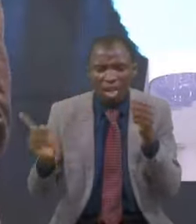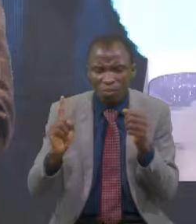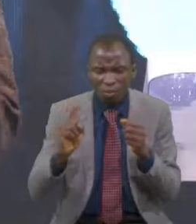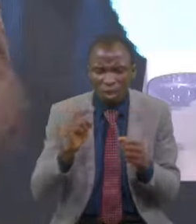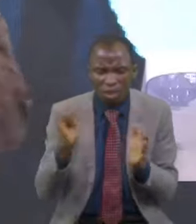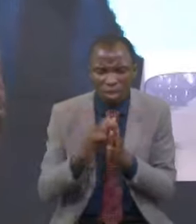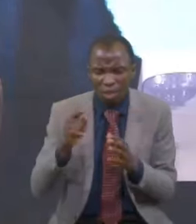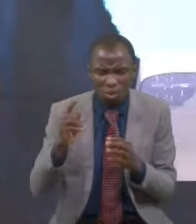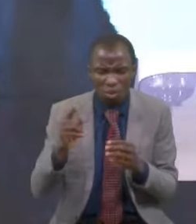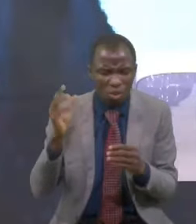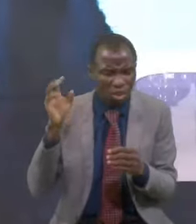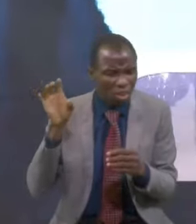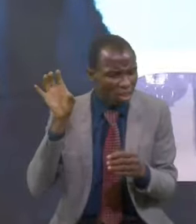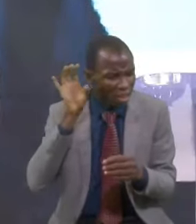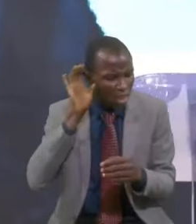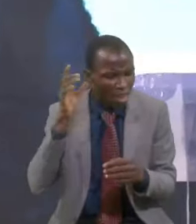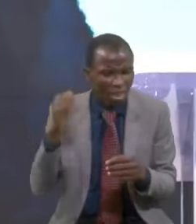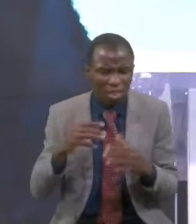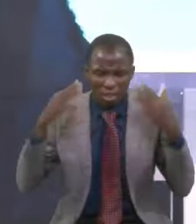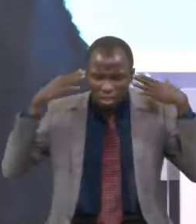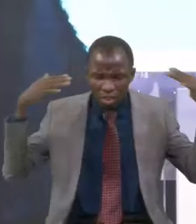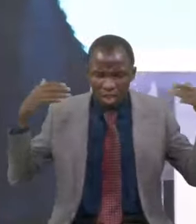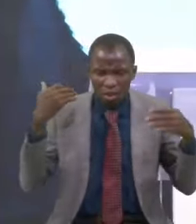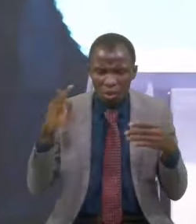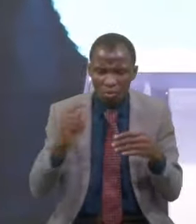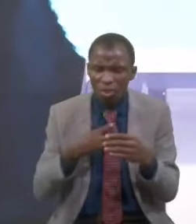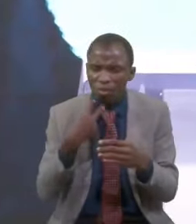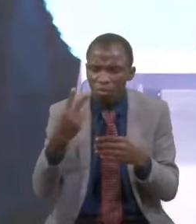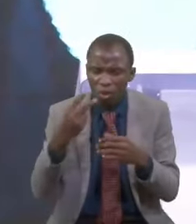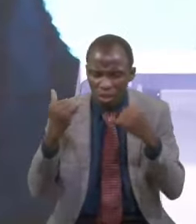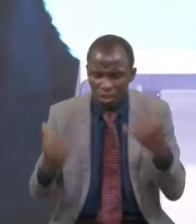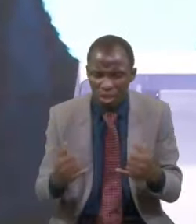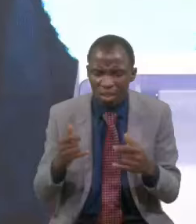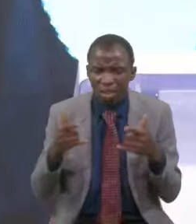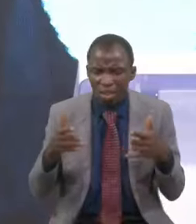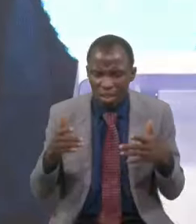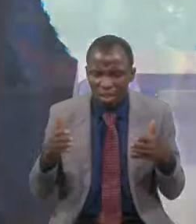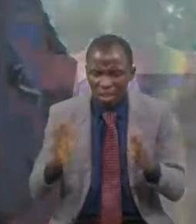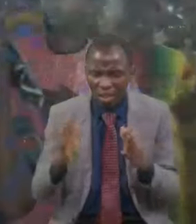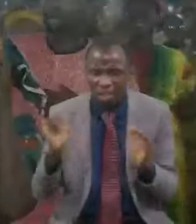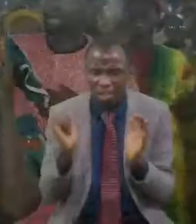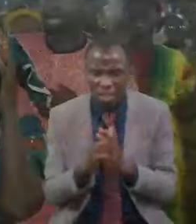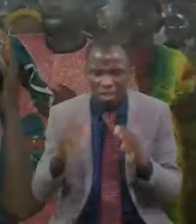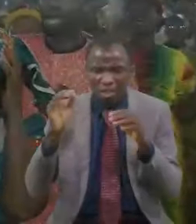sound of the voice now, let that miracle take place immediately.